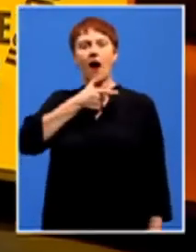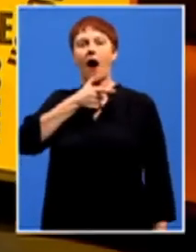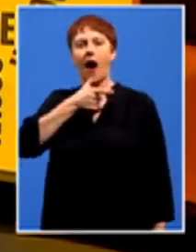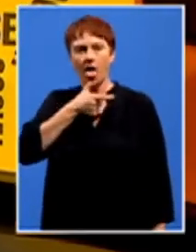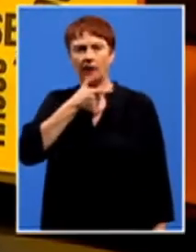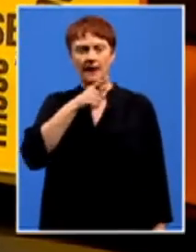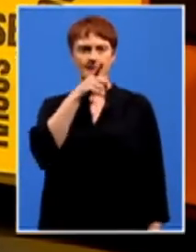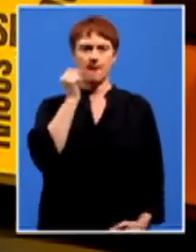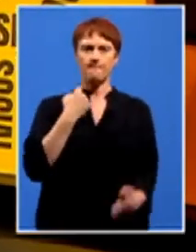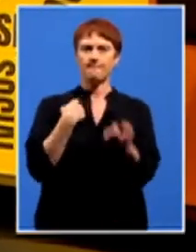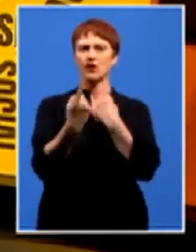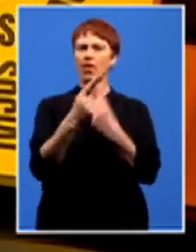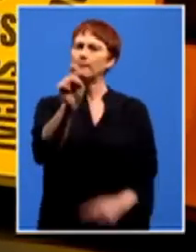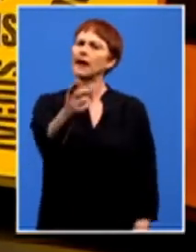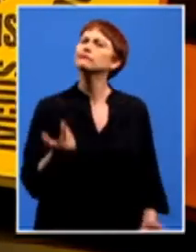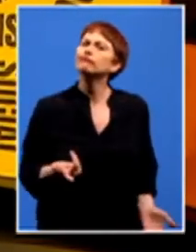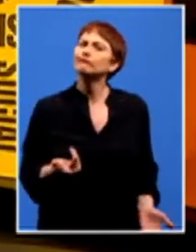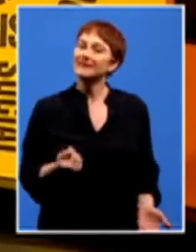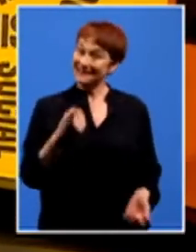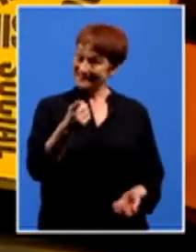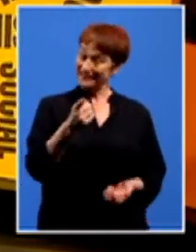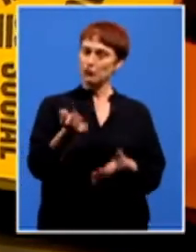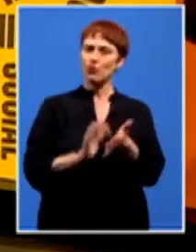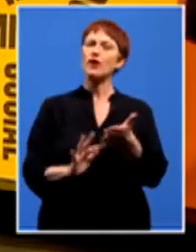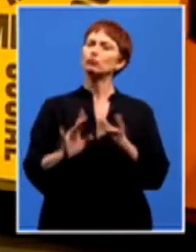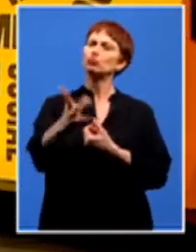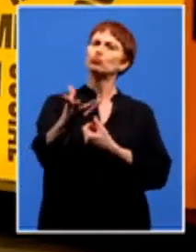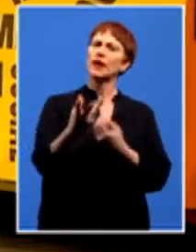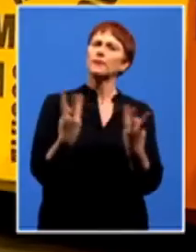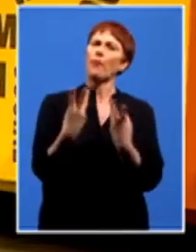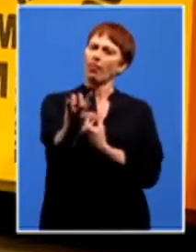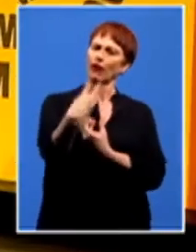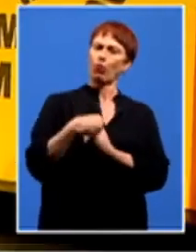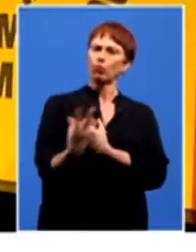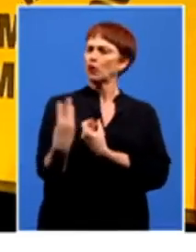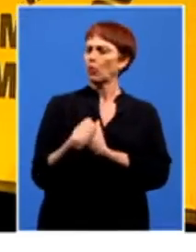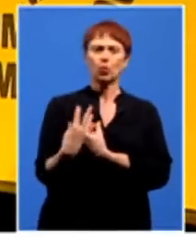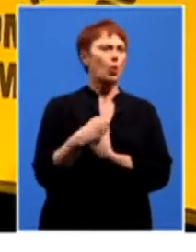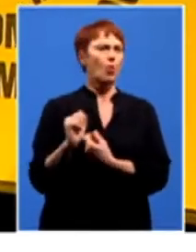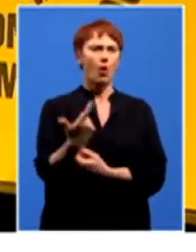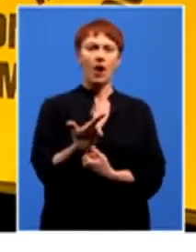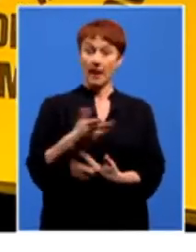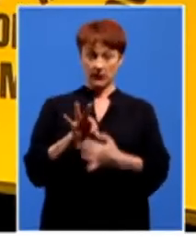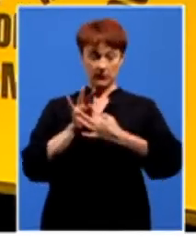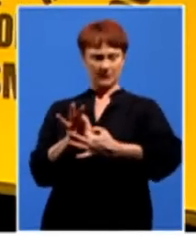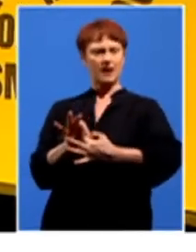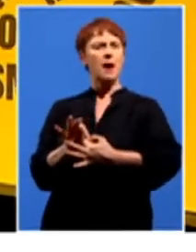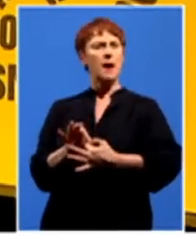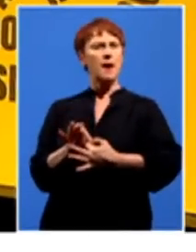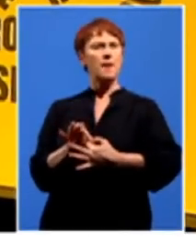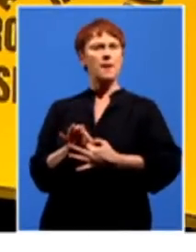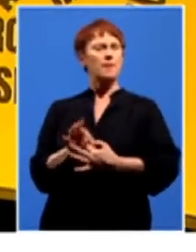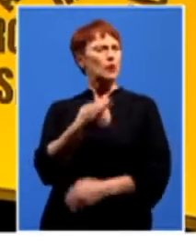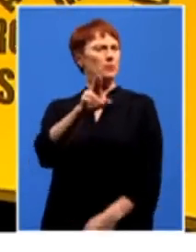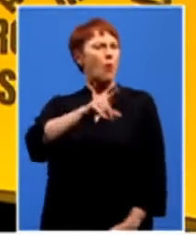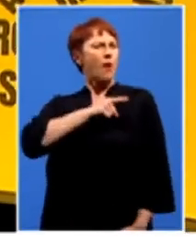other's names. So that was our story on inclusivity, and how do you get to connect with someone if you can't even just say their name? So